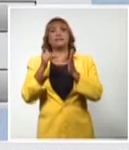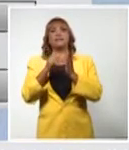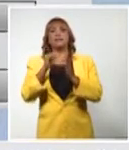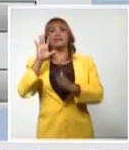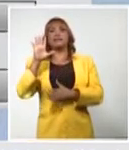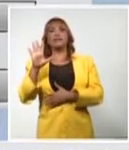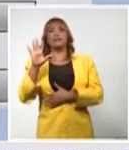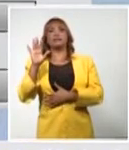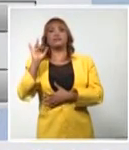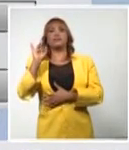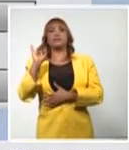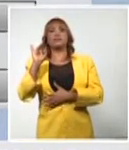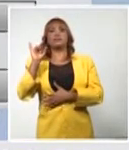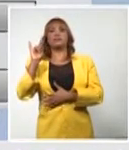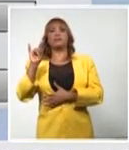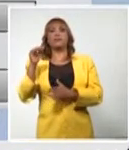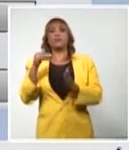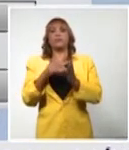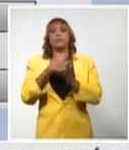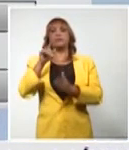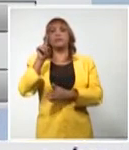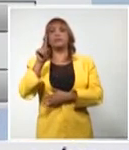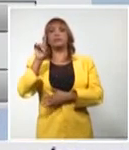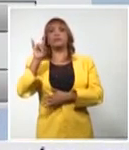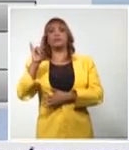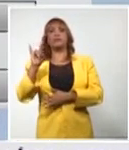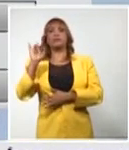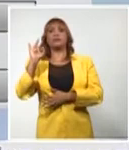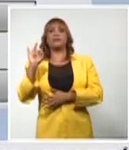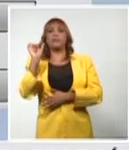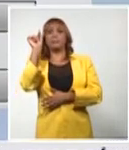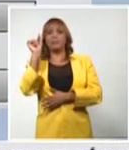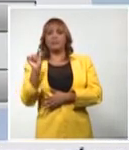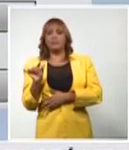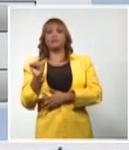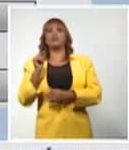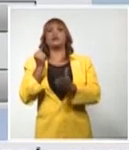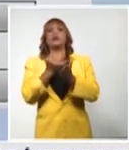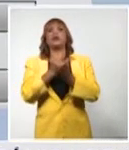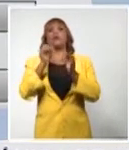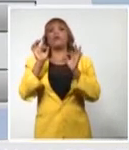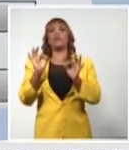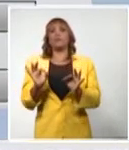of COVID-19 cases worldwide currently stands at